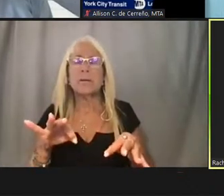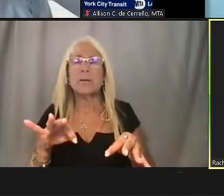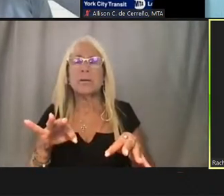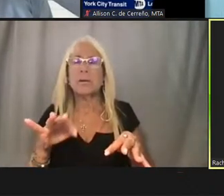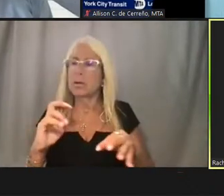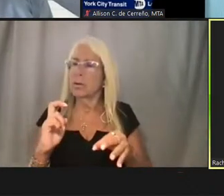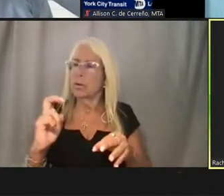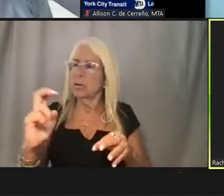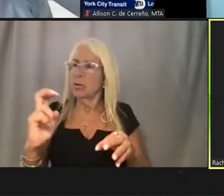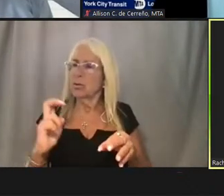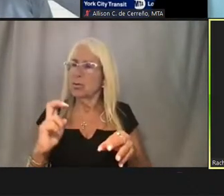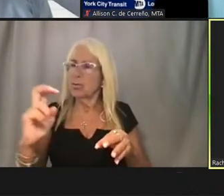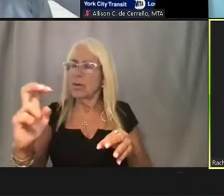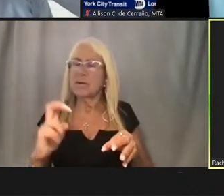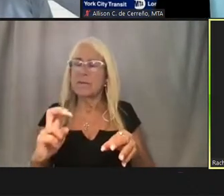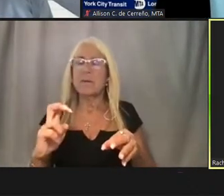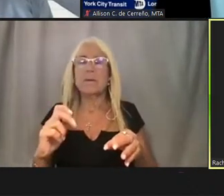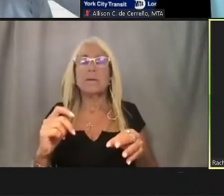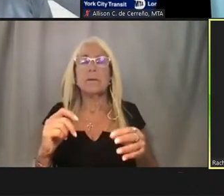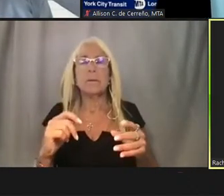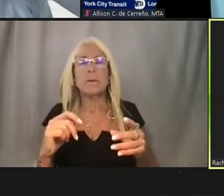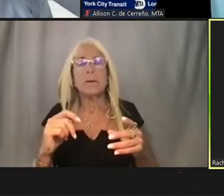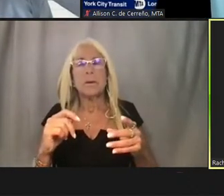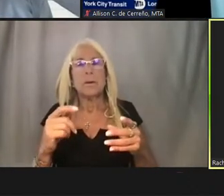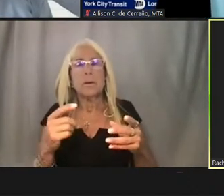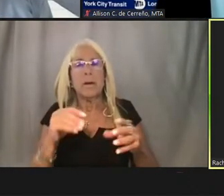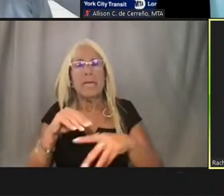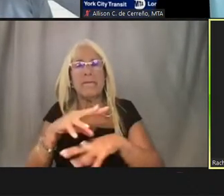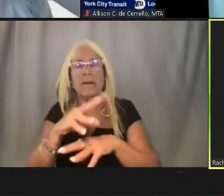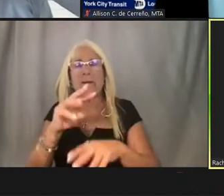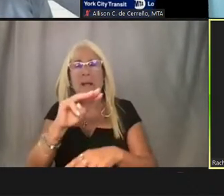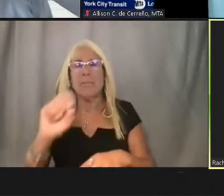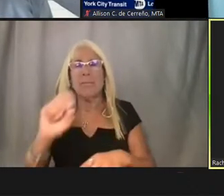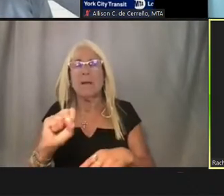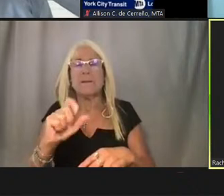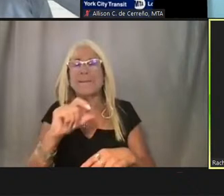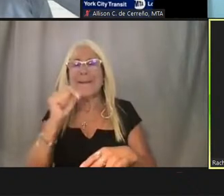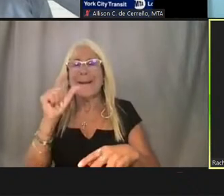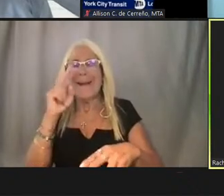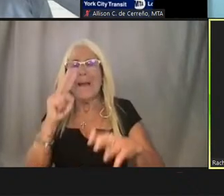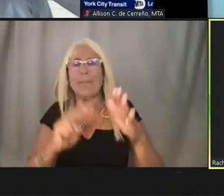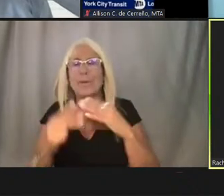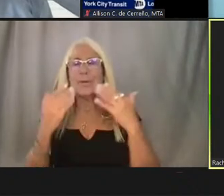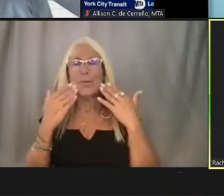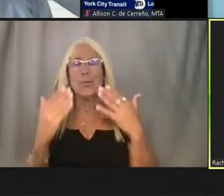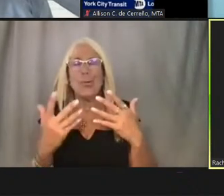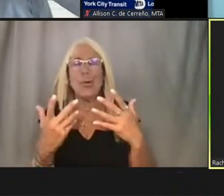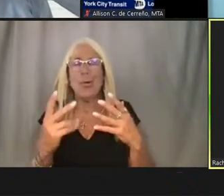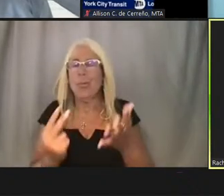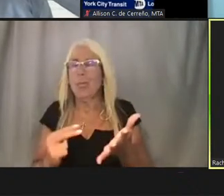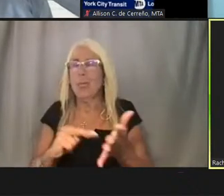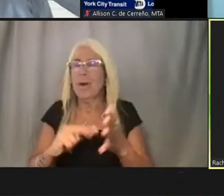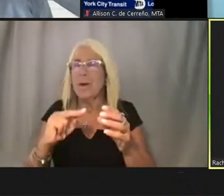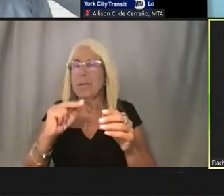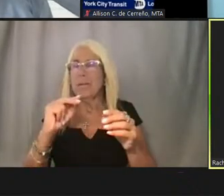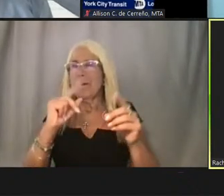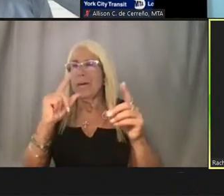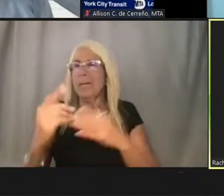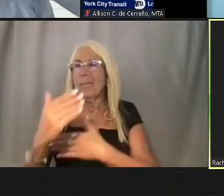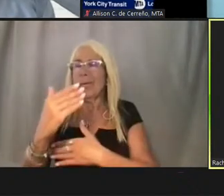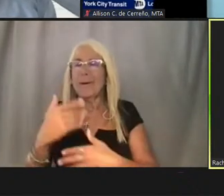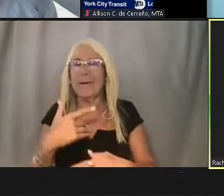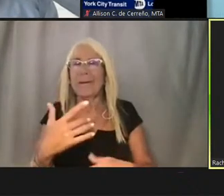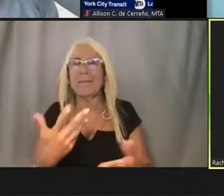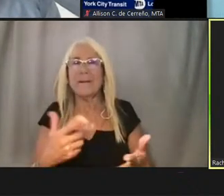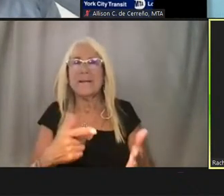Ms it's an unpredictable disease we don't know how you're going to feel until you get up in the morning some days it is such an effort to